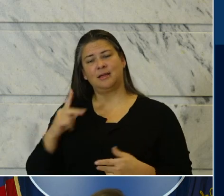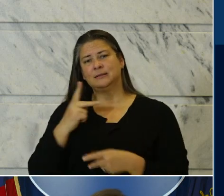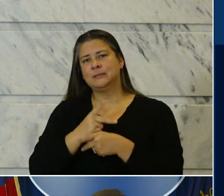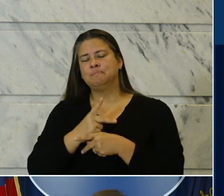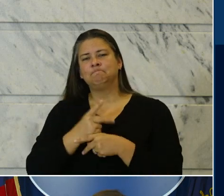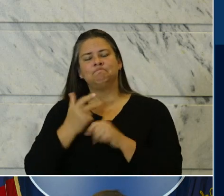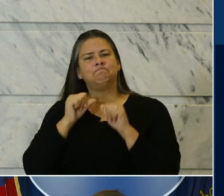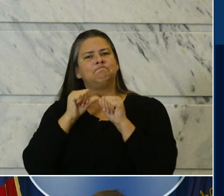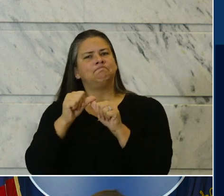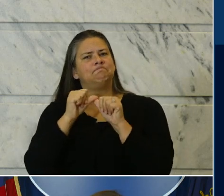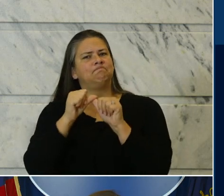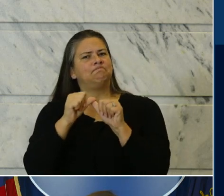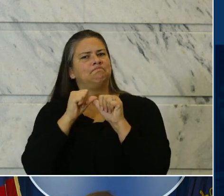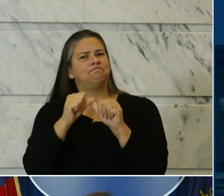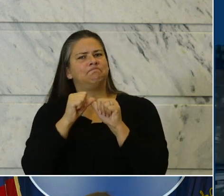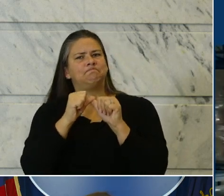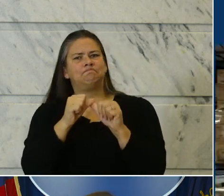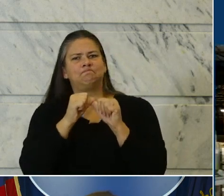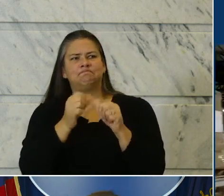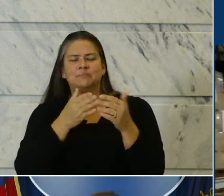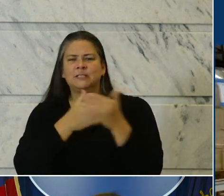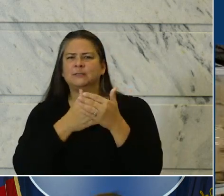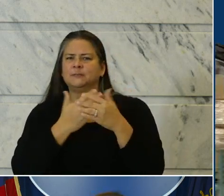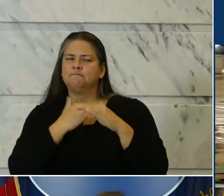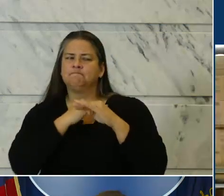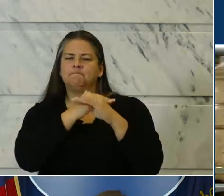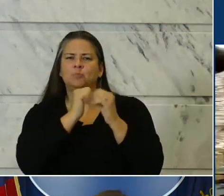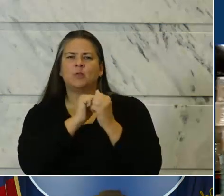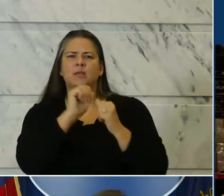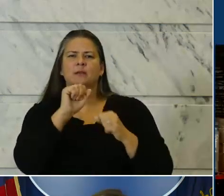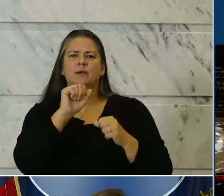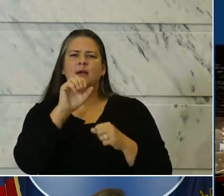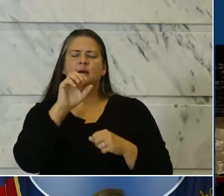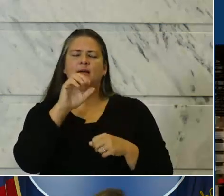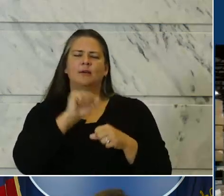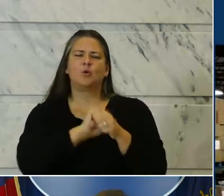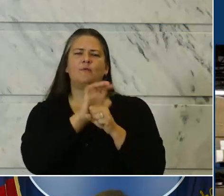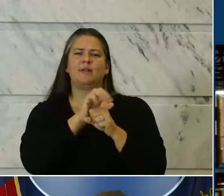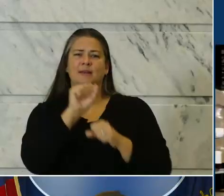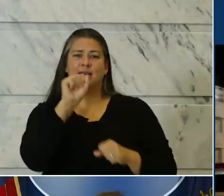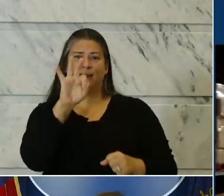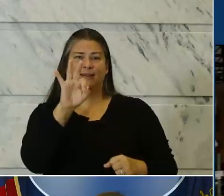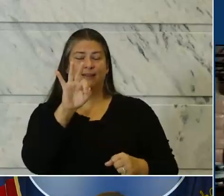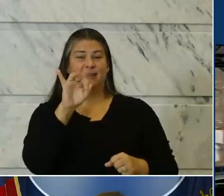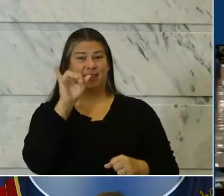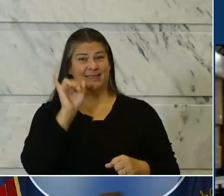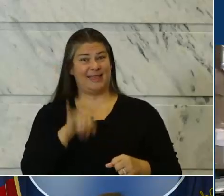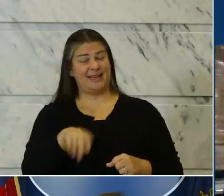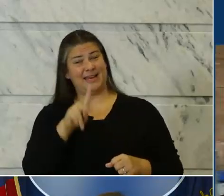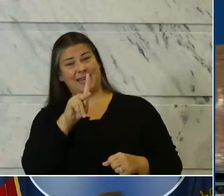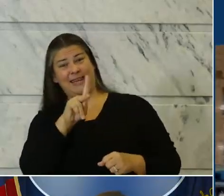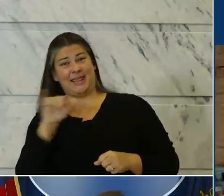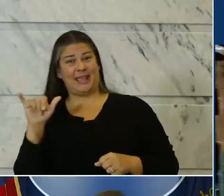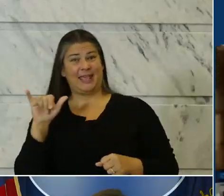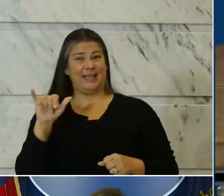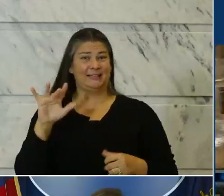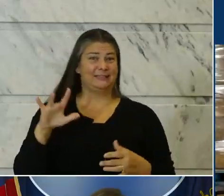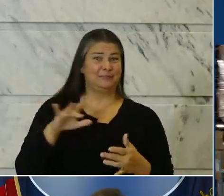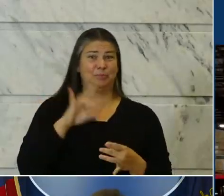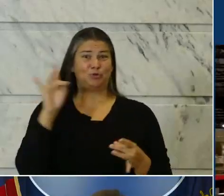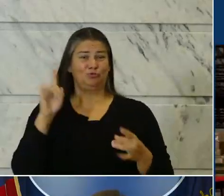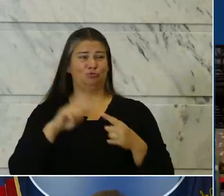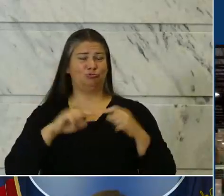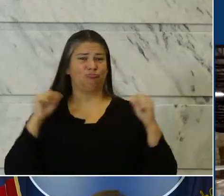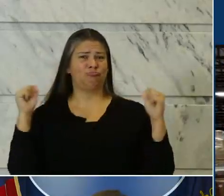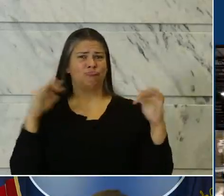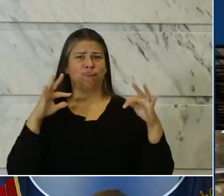against COVID-19. It is this Team Kentucky spirit that makes our home so special. I can tell you that spirit of